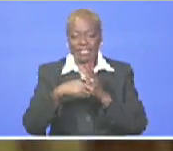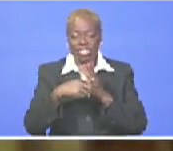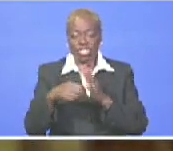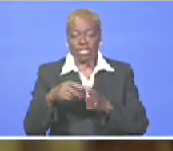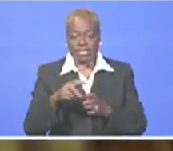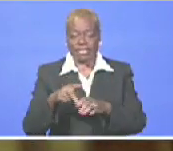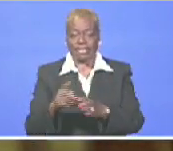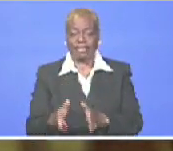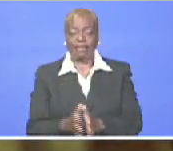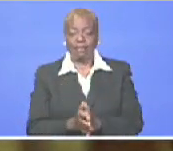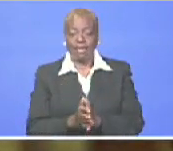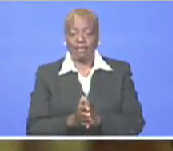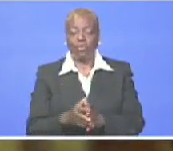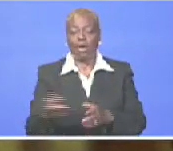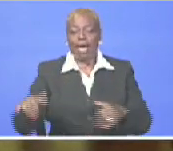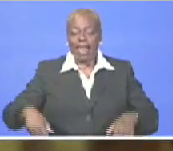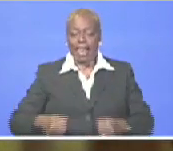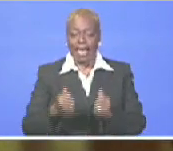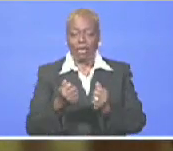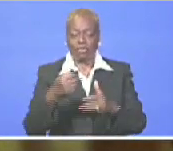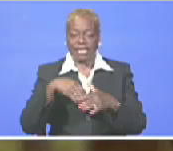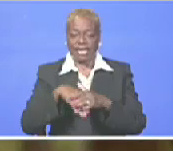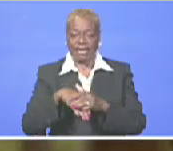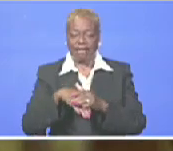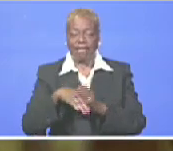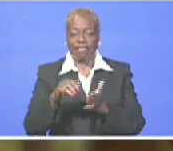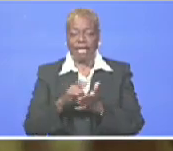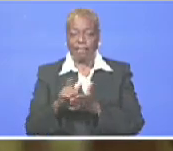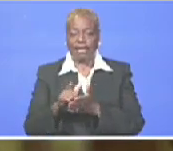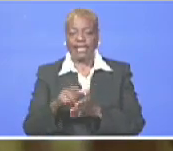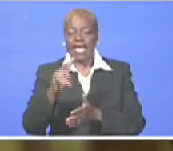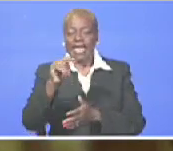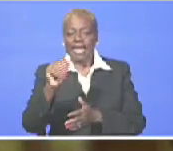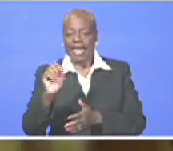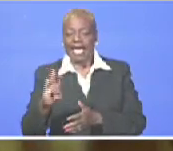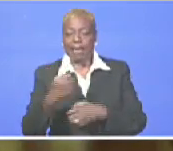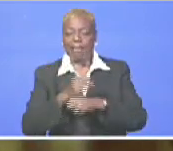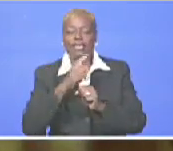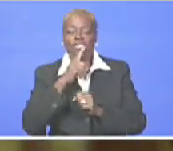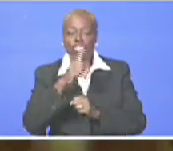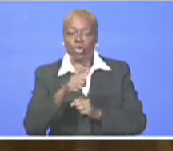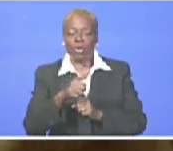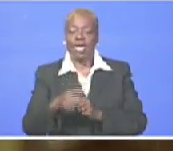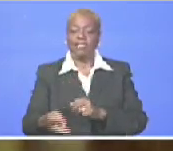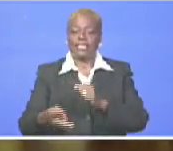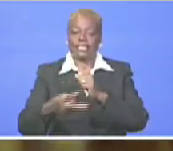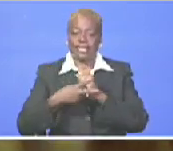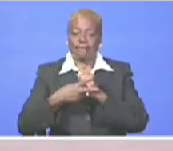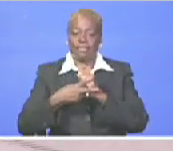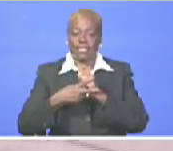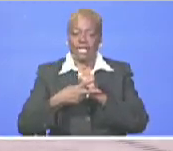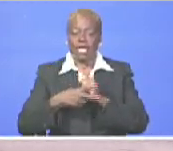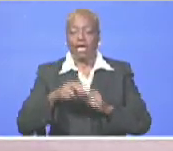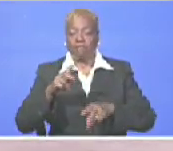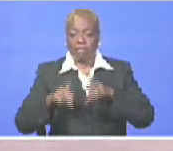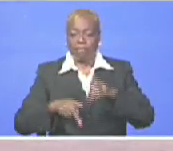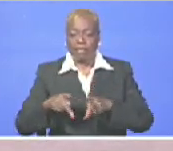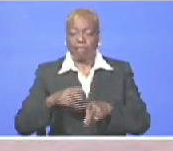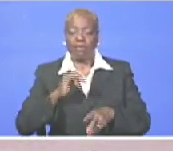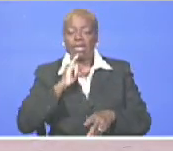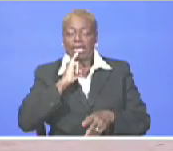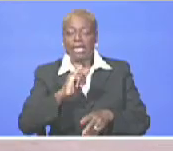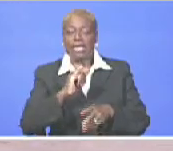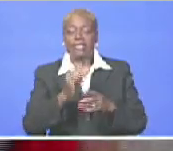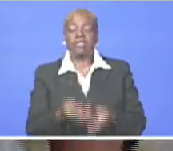Signs erected showing COVID-19 protocols, not ensuring that the safety of residents is paramount, particularly as COVID-19